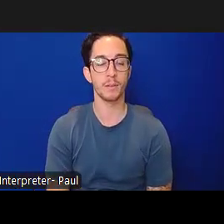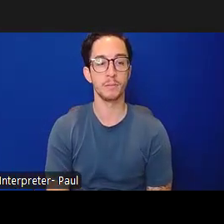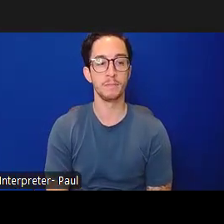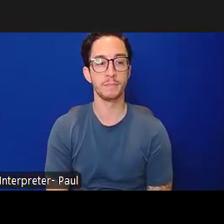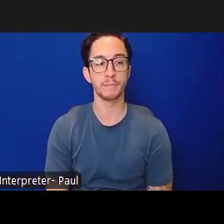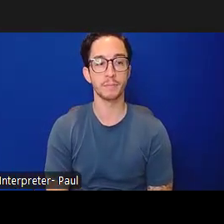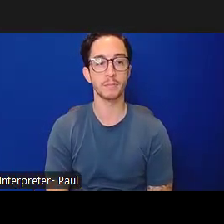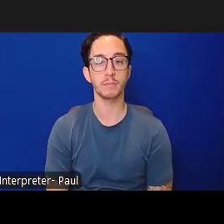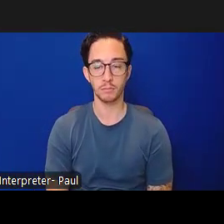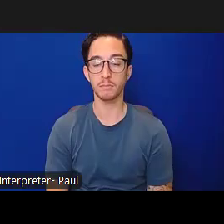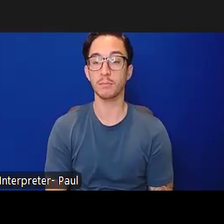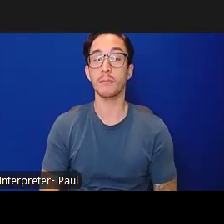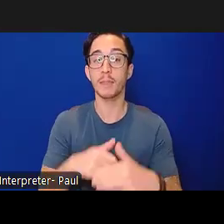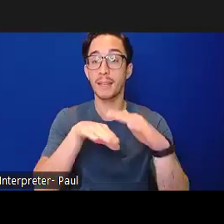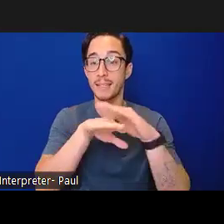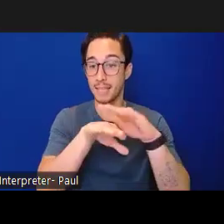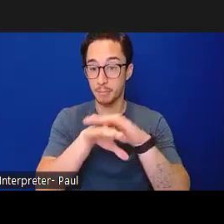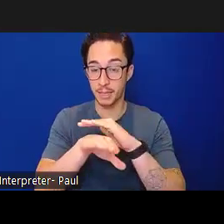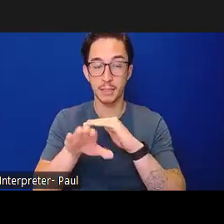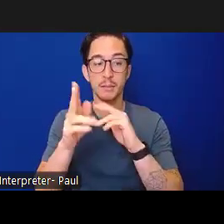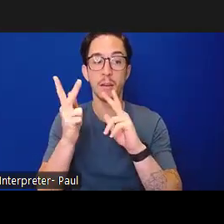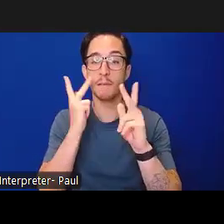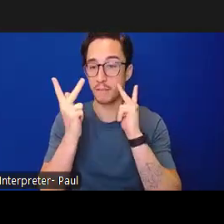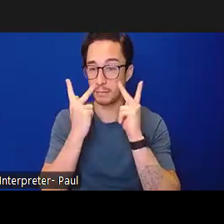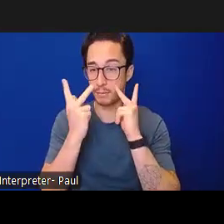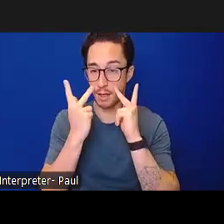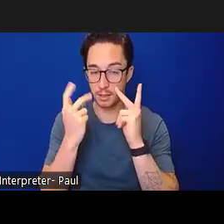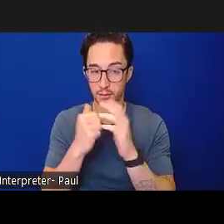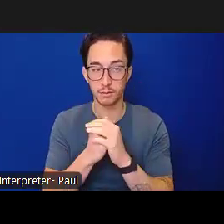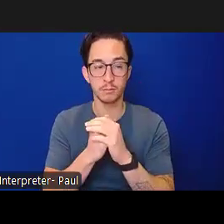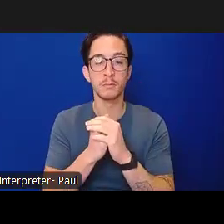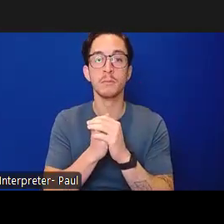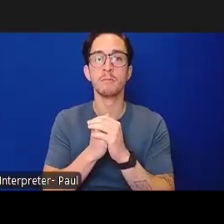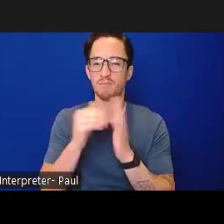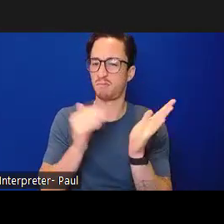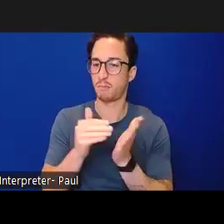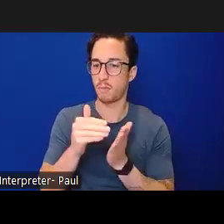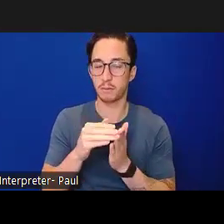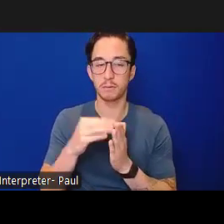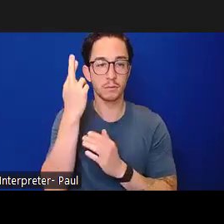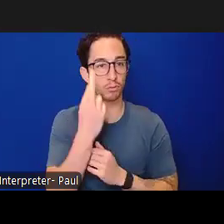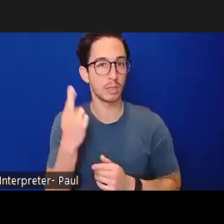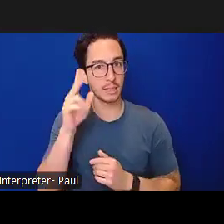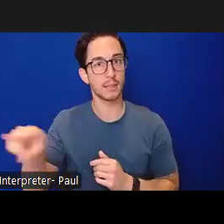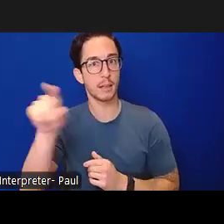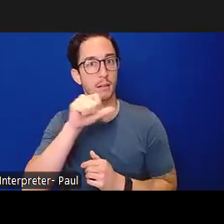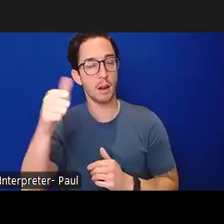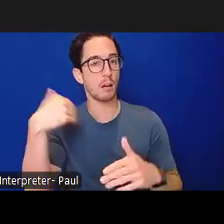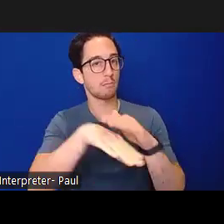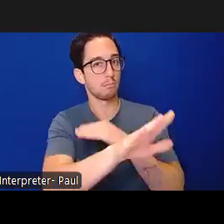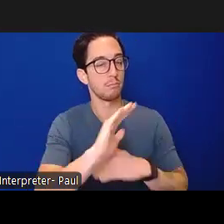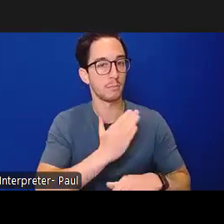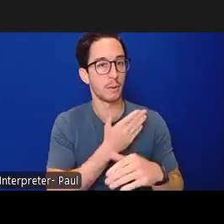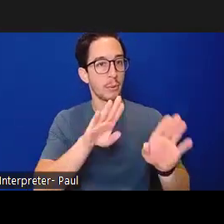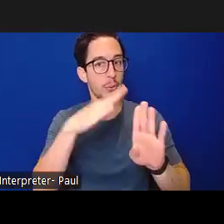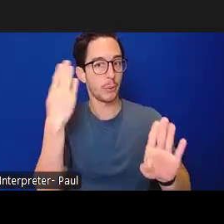And then we have accessibility and visibility. Oftentimes, the reason why they're not walking through our doors is because